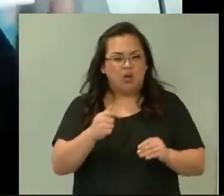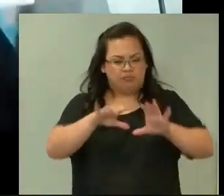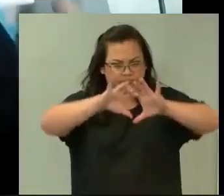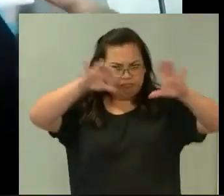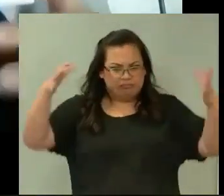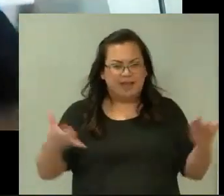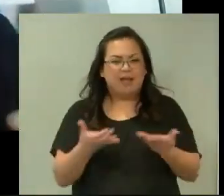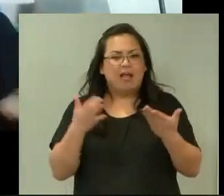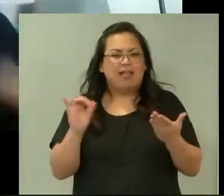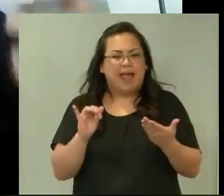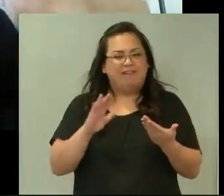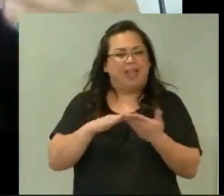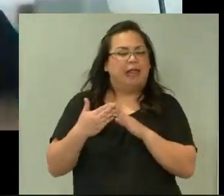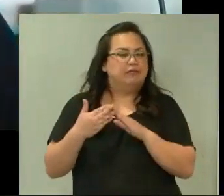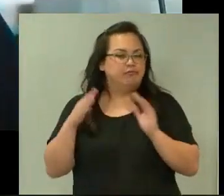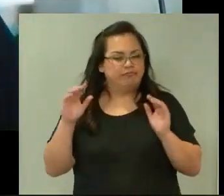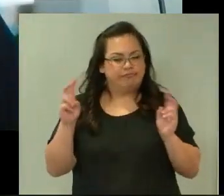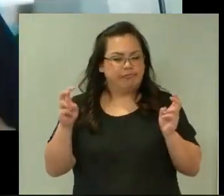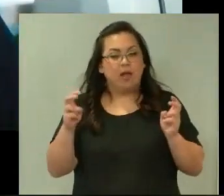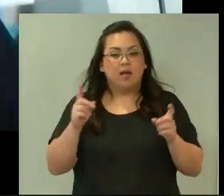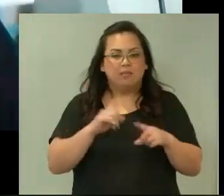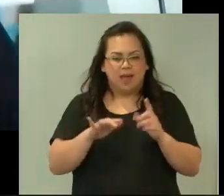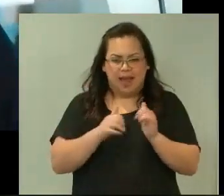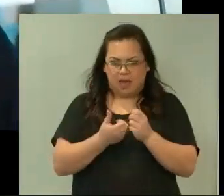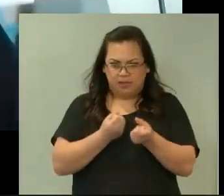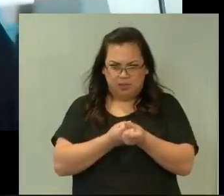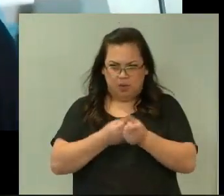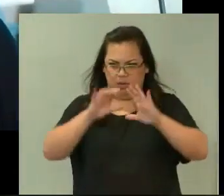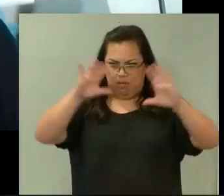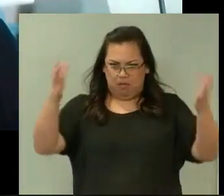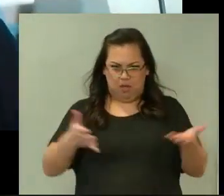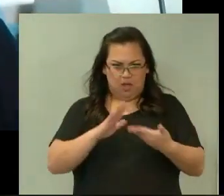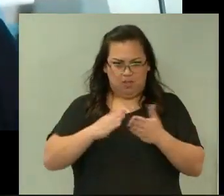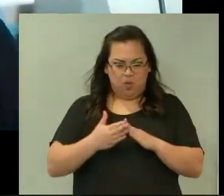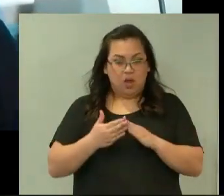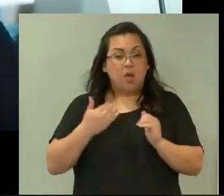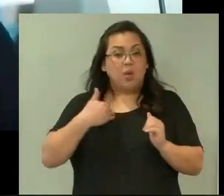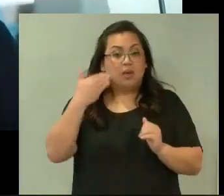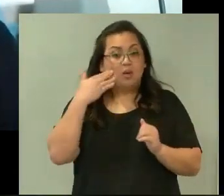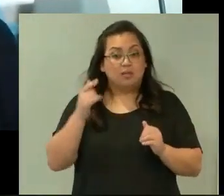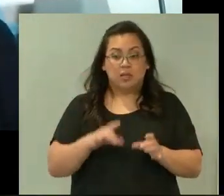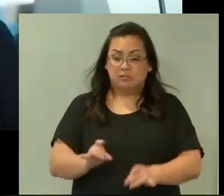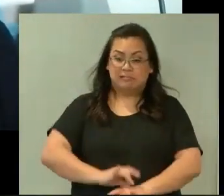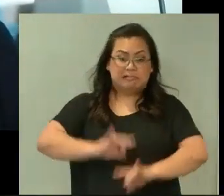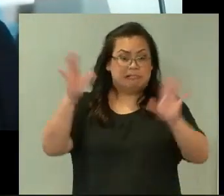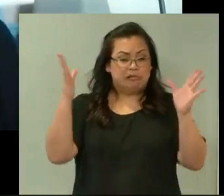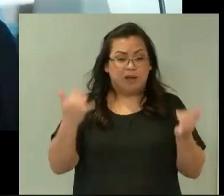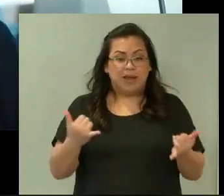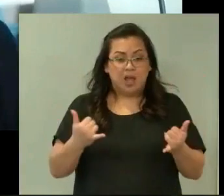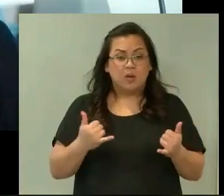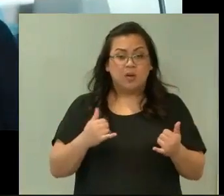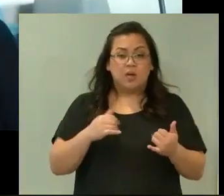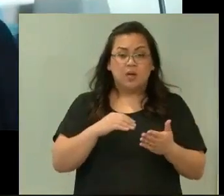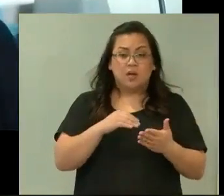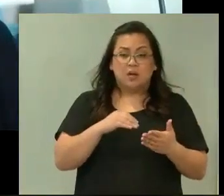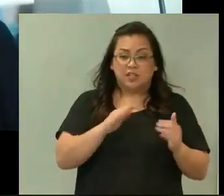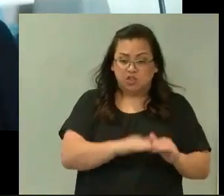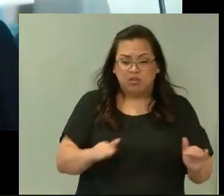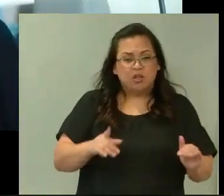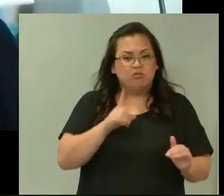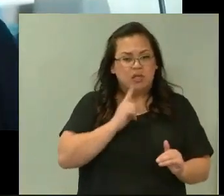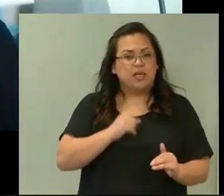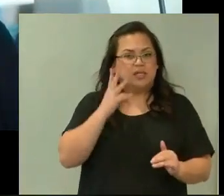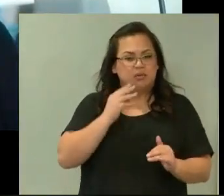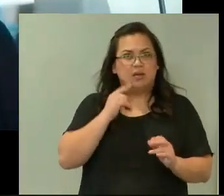do we actually uplift and support that village, knowing that during this crisis, our kids have been through so